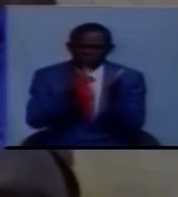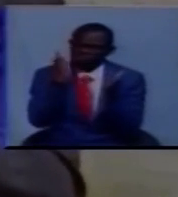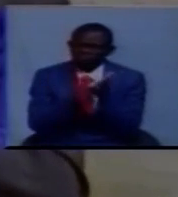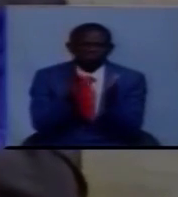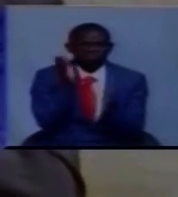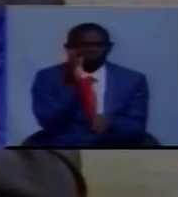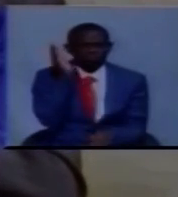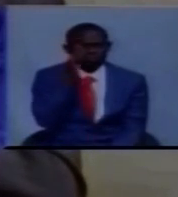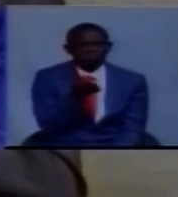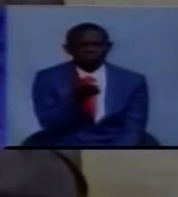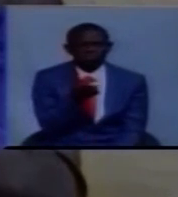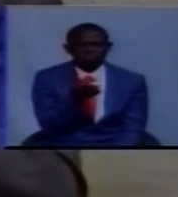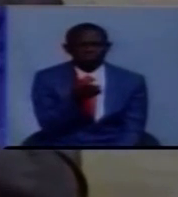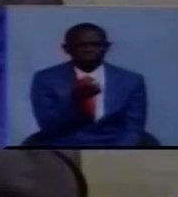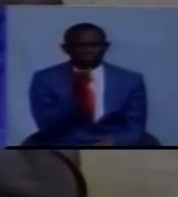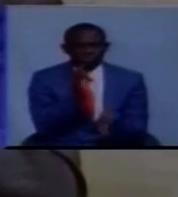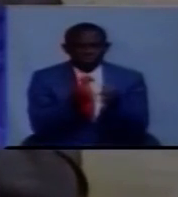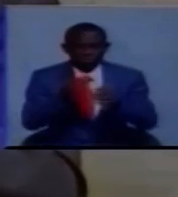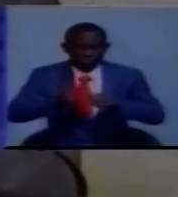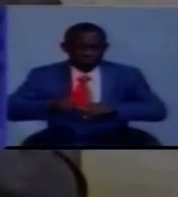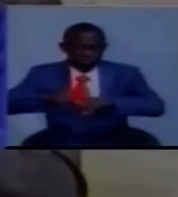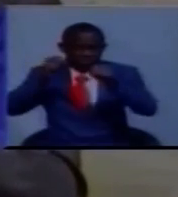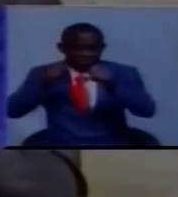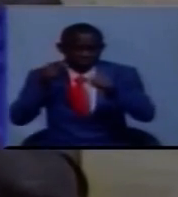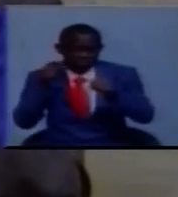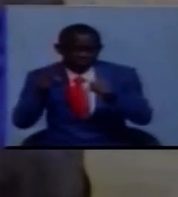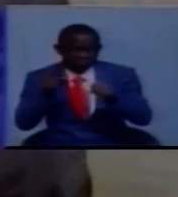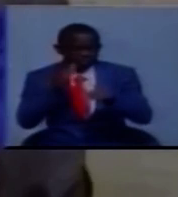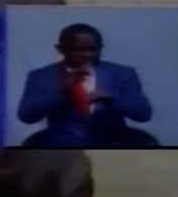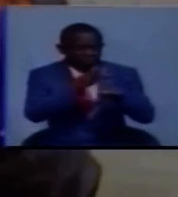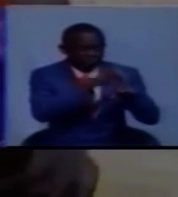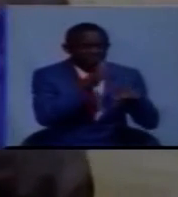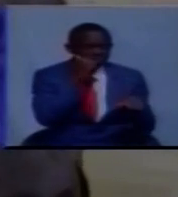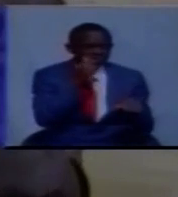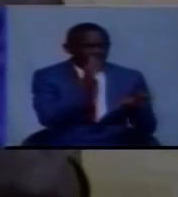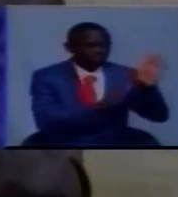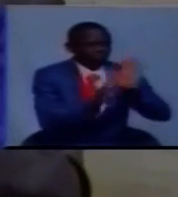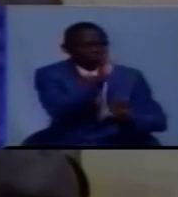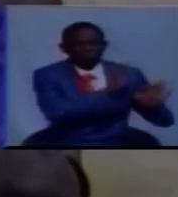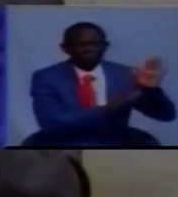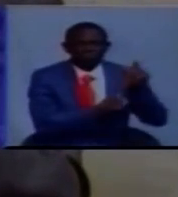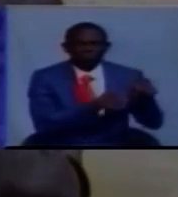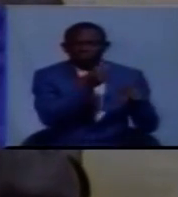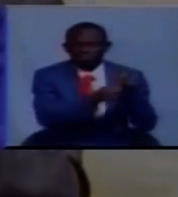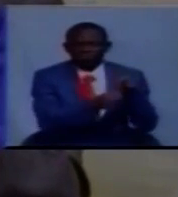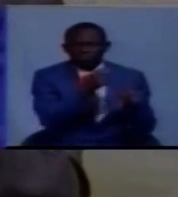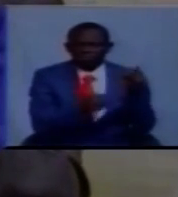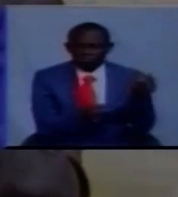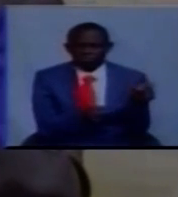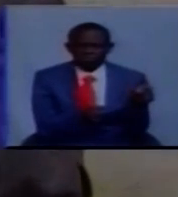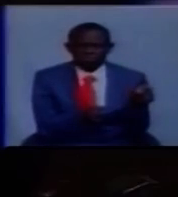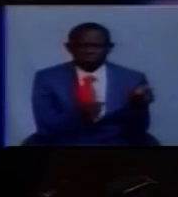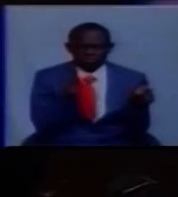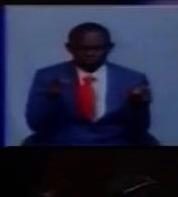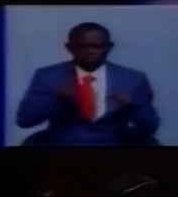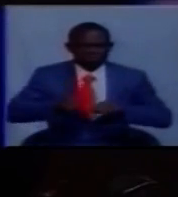sexually harassed by the boss and is scared, then the other one is harassed and he complains, and